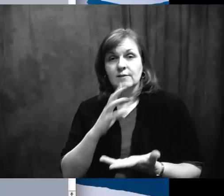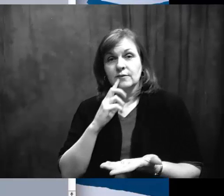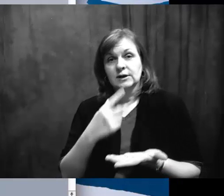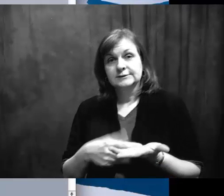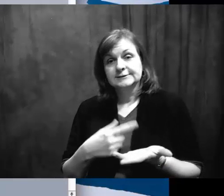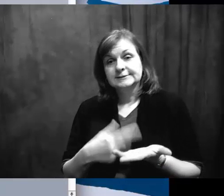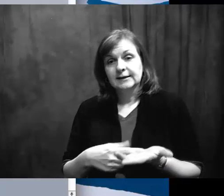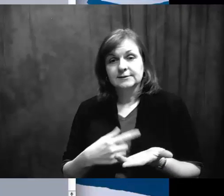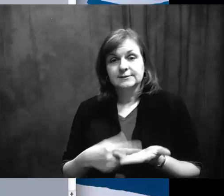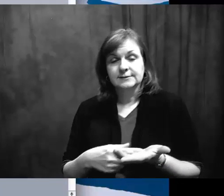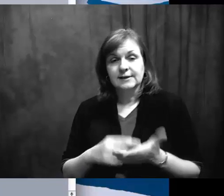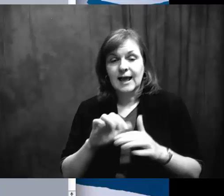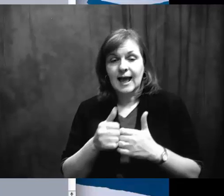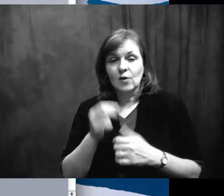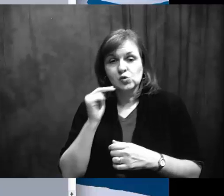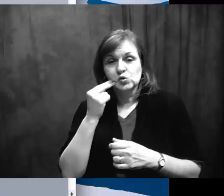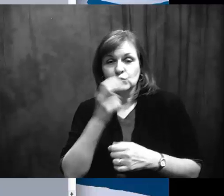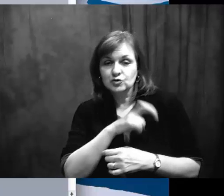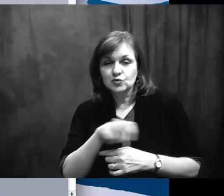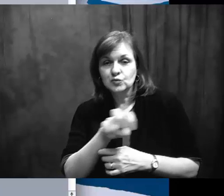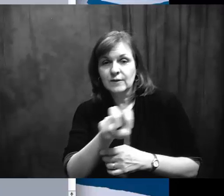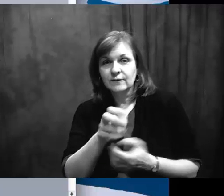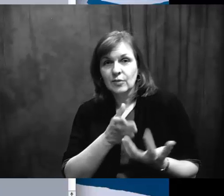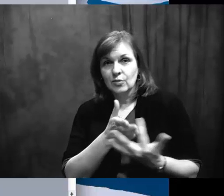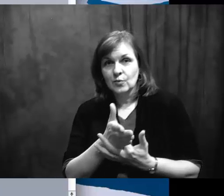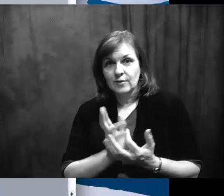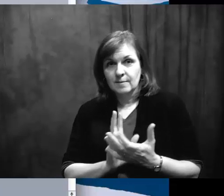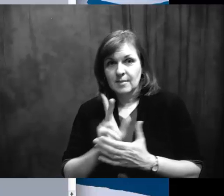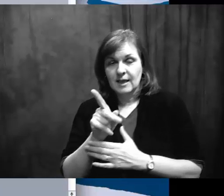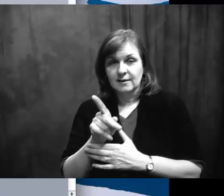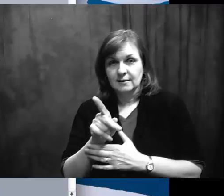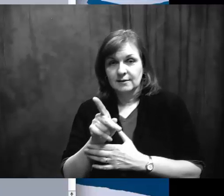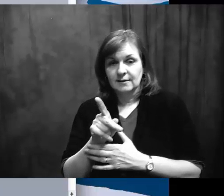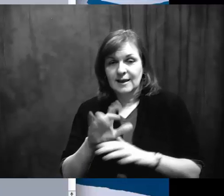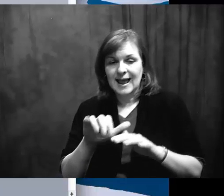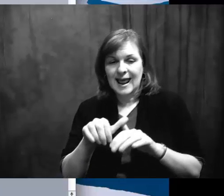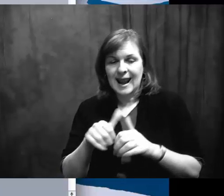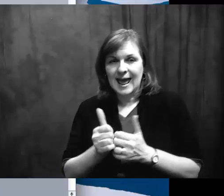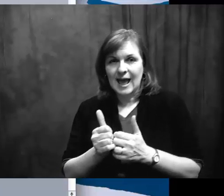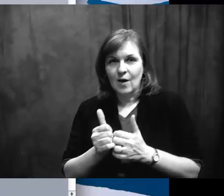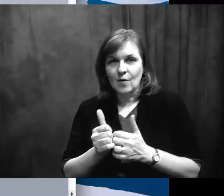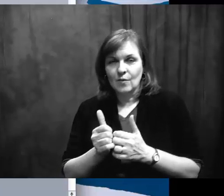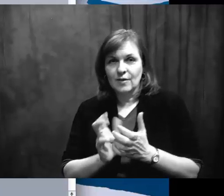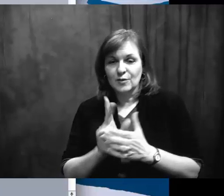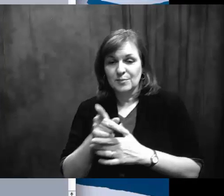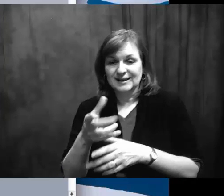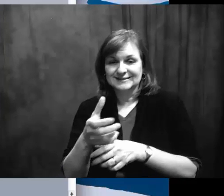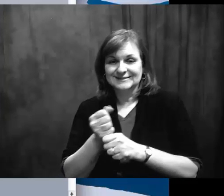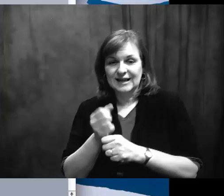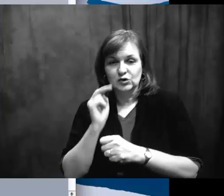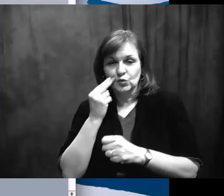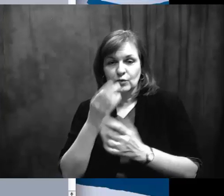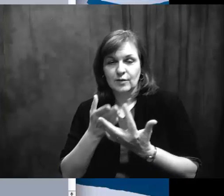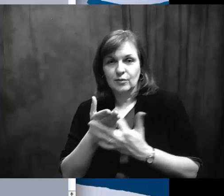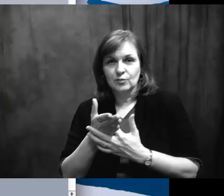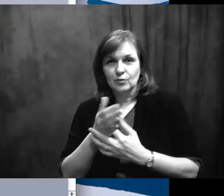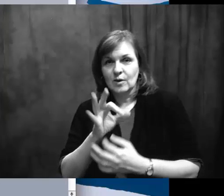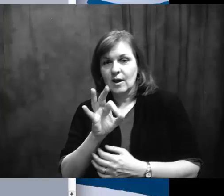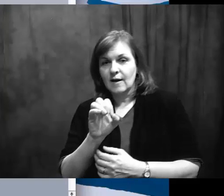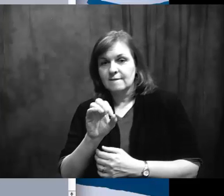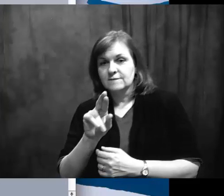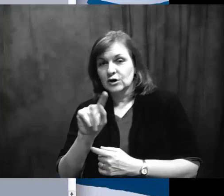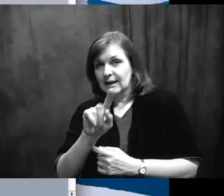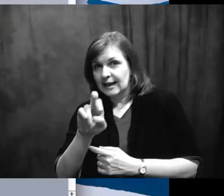some discussion regarding transport of those nutrients within the plants and how they get them through fertilizers